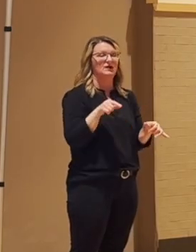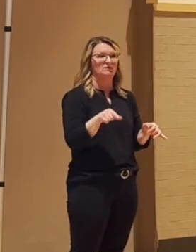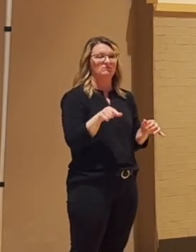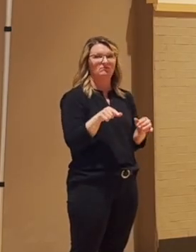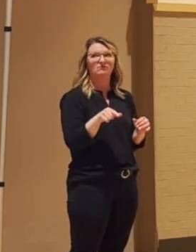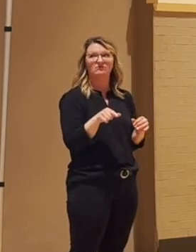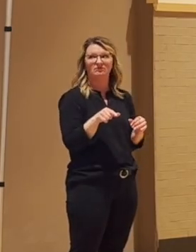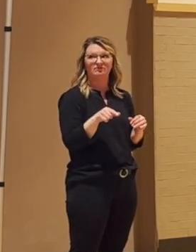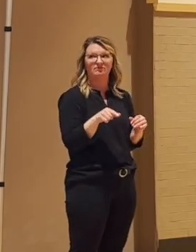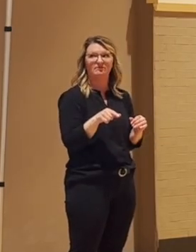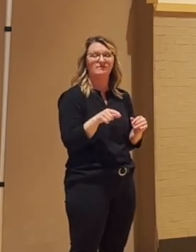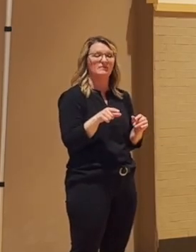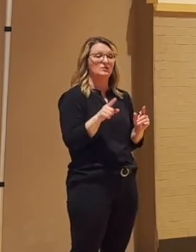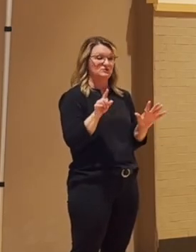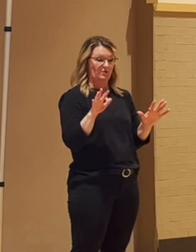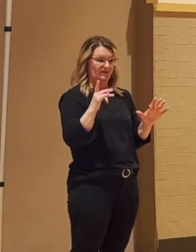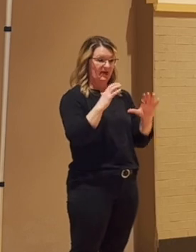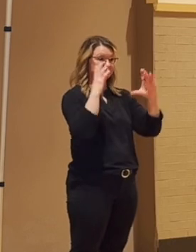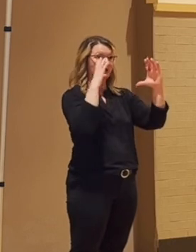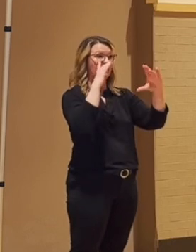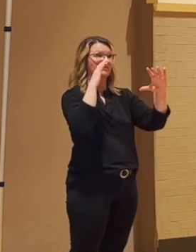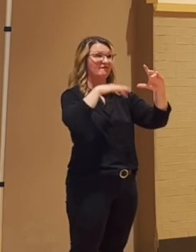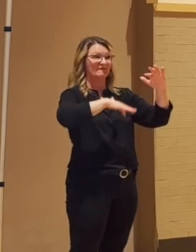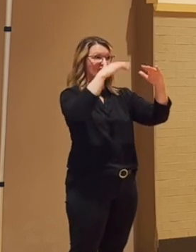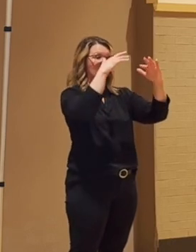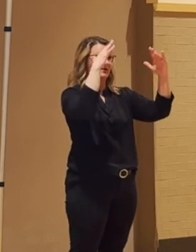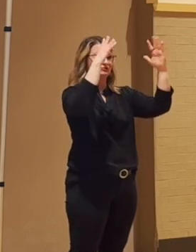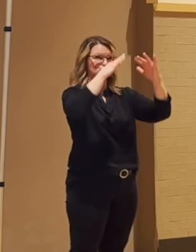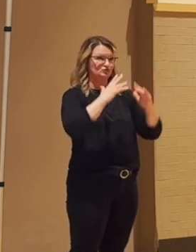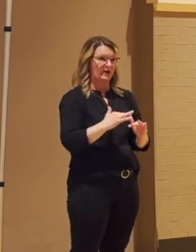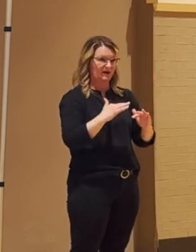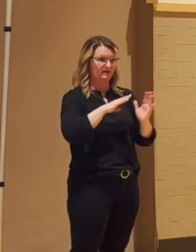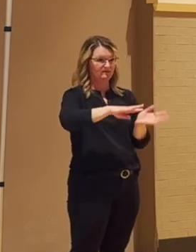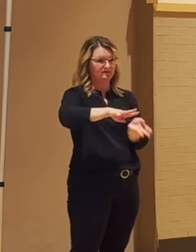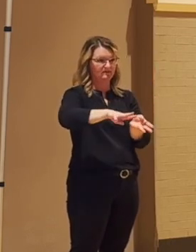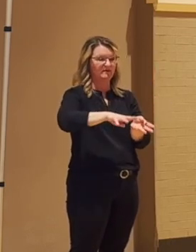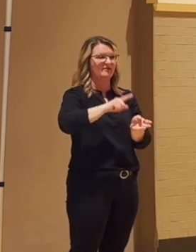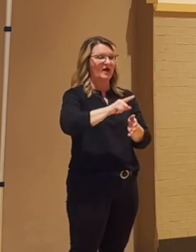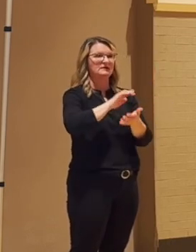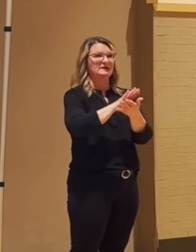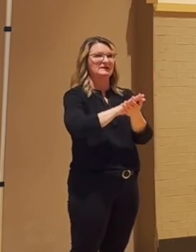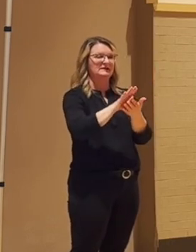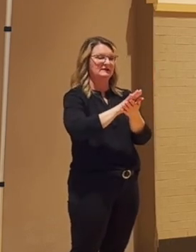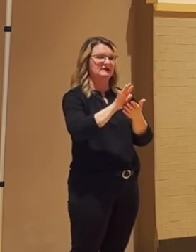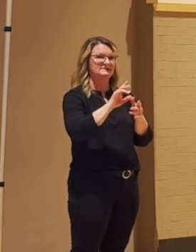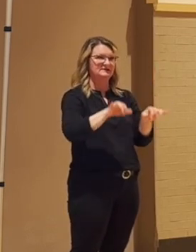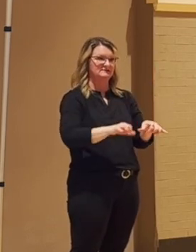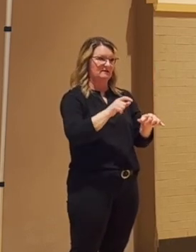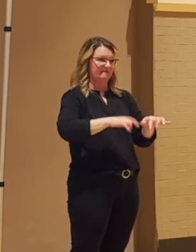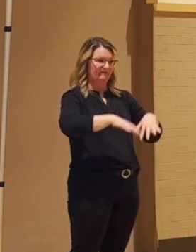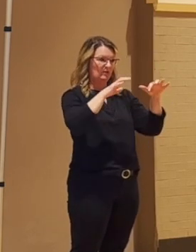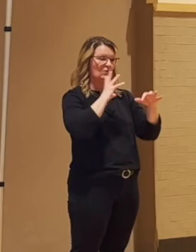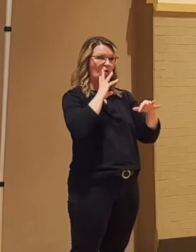after the tank has been drained. This cleaning system is filled up with water